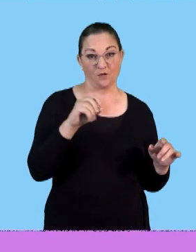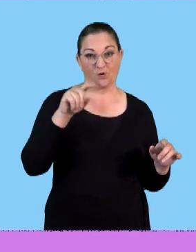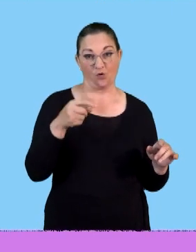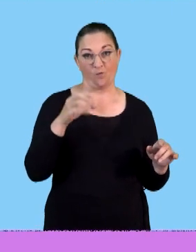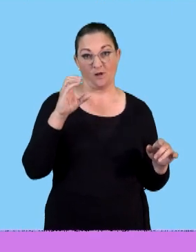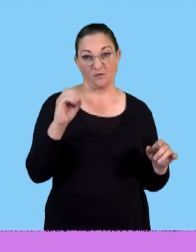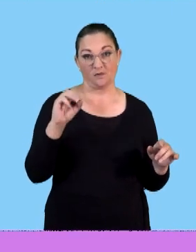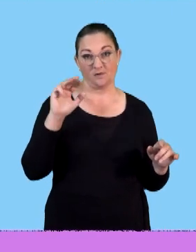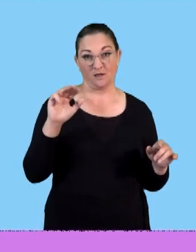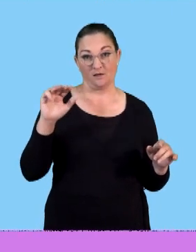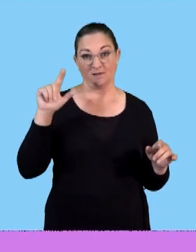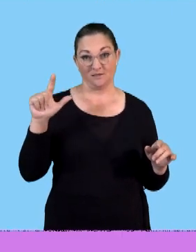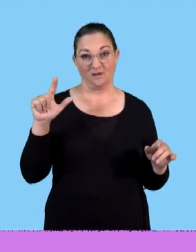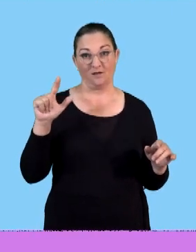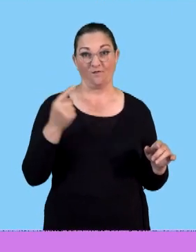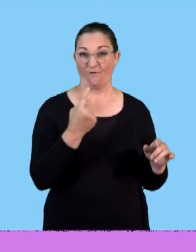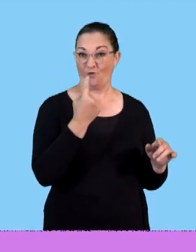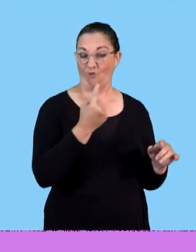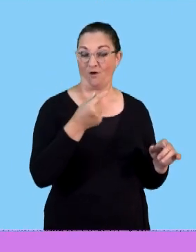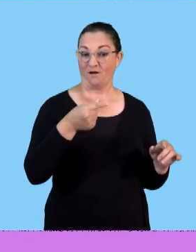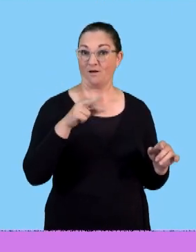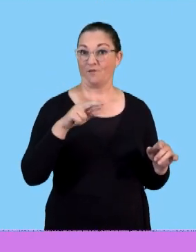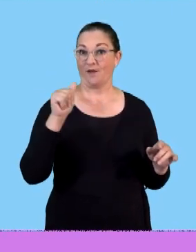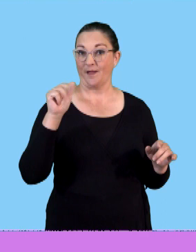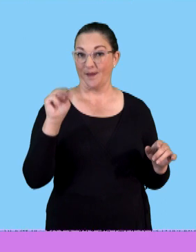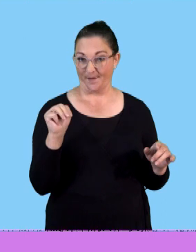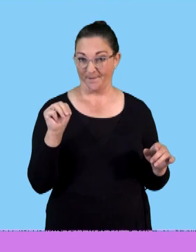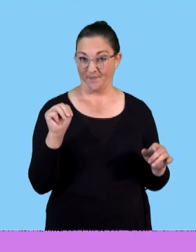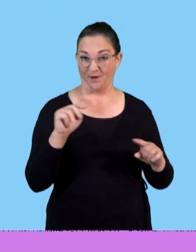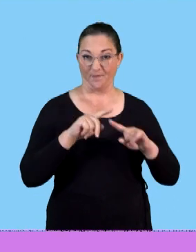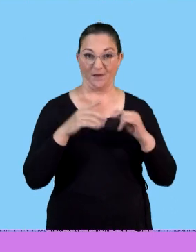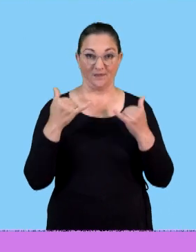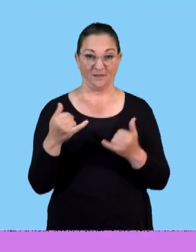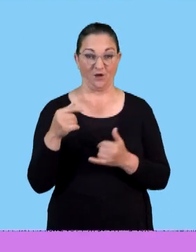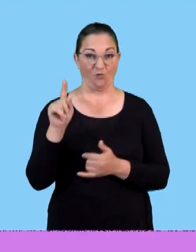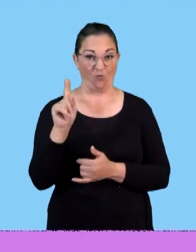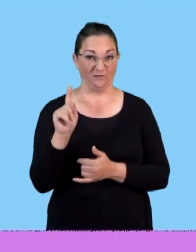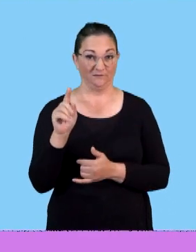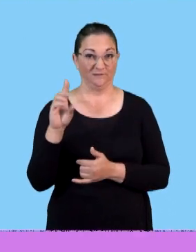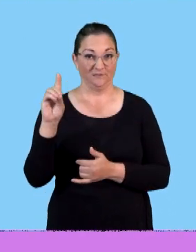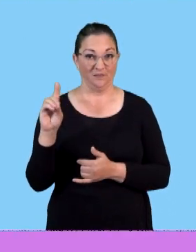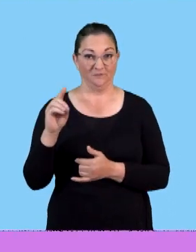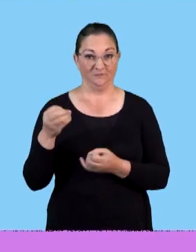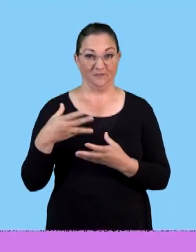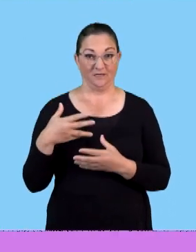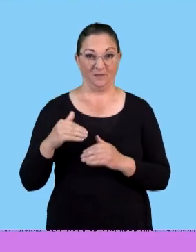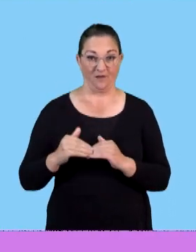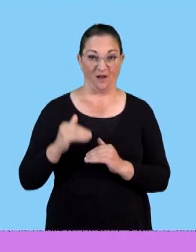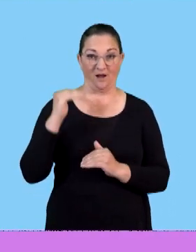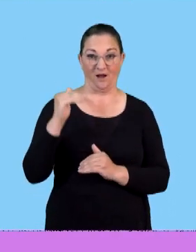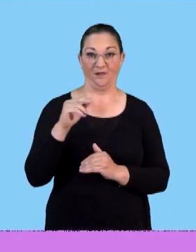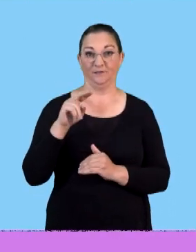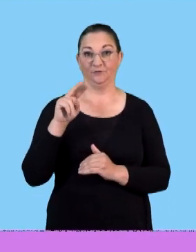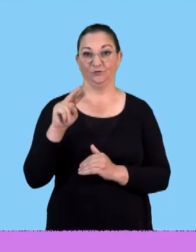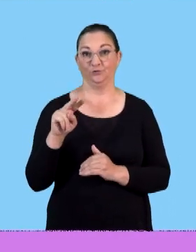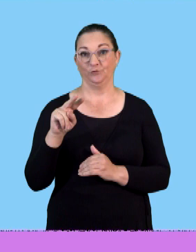0,0997 per gram, okay? Now again, let's look at our dimensions. It's given height of 20 feet 8